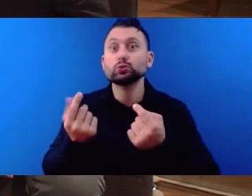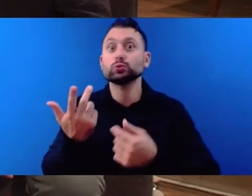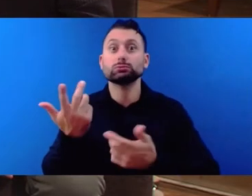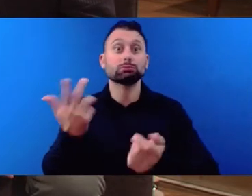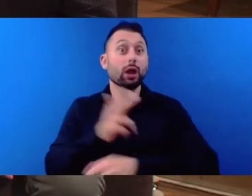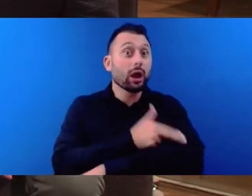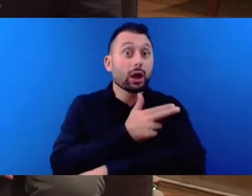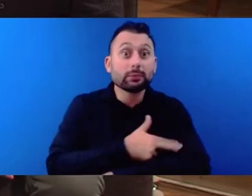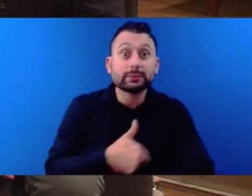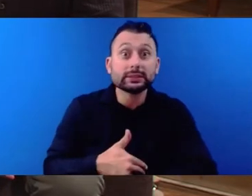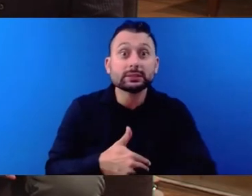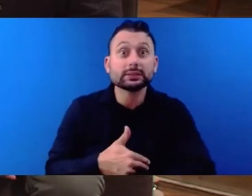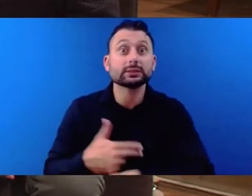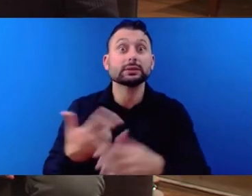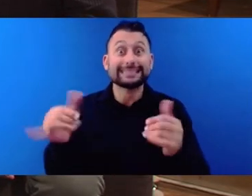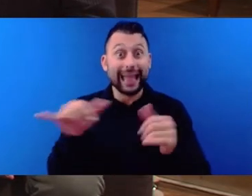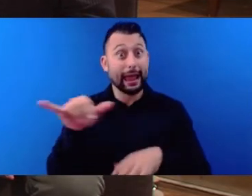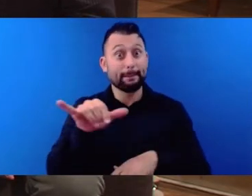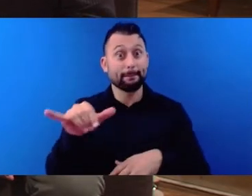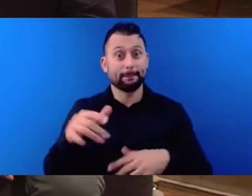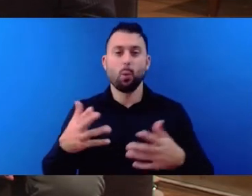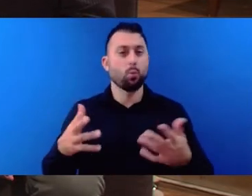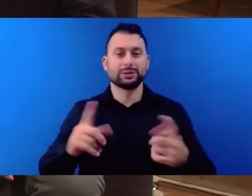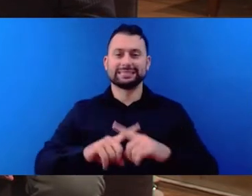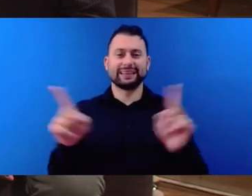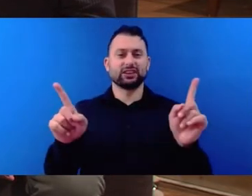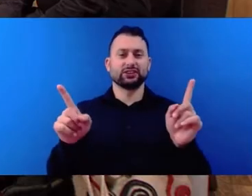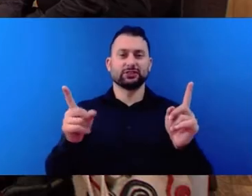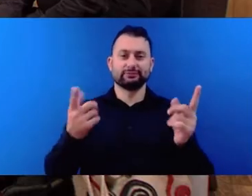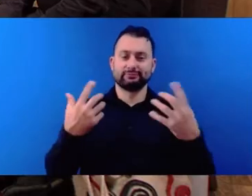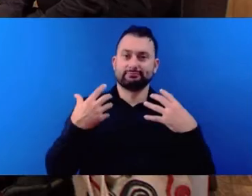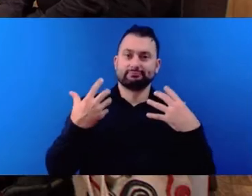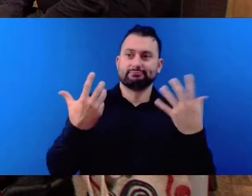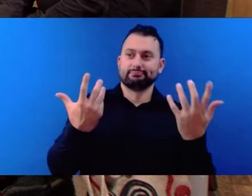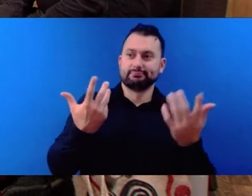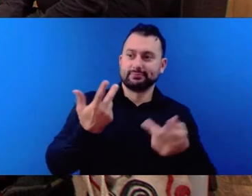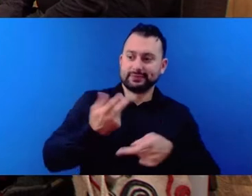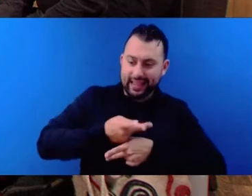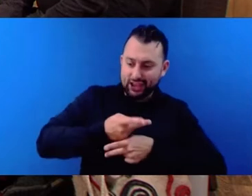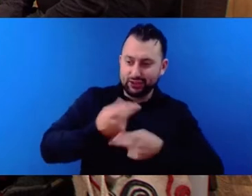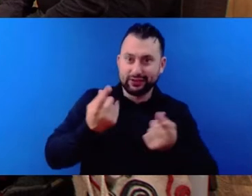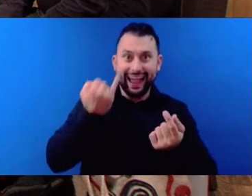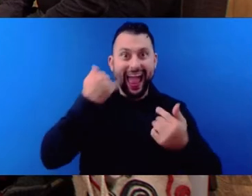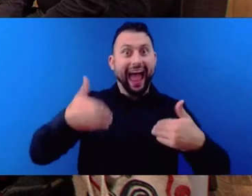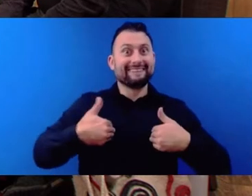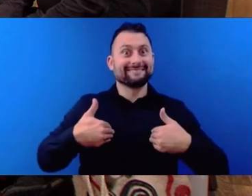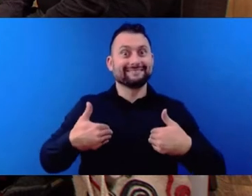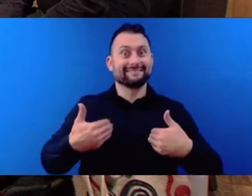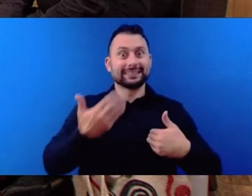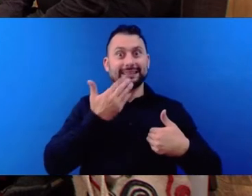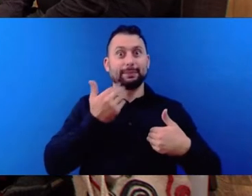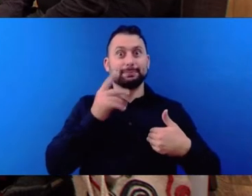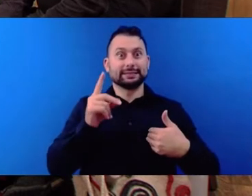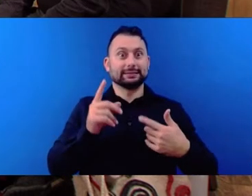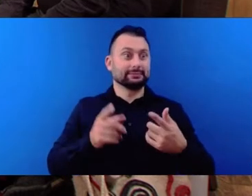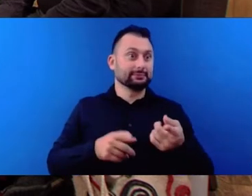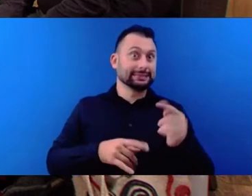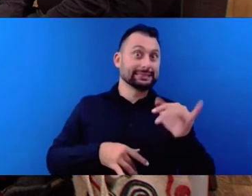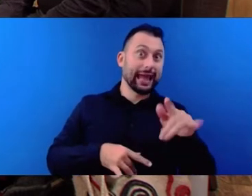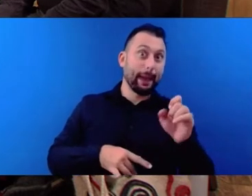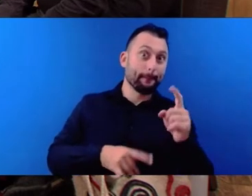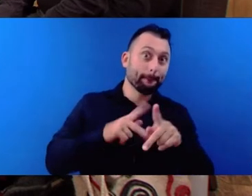same medications, or are they different? That's a great question. So because it's that issue